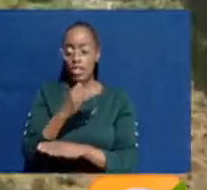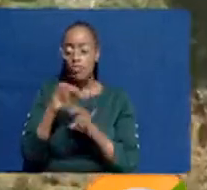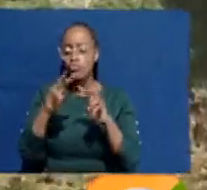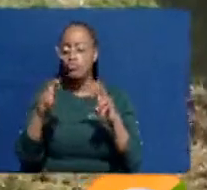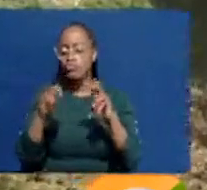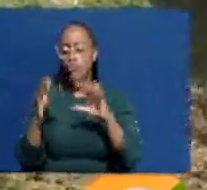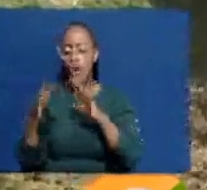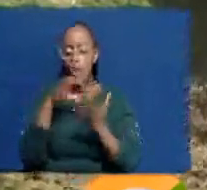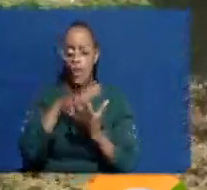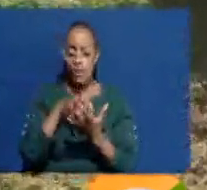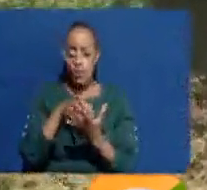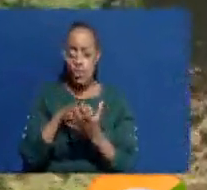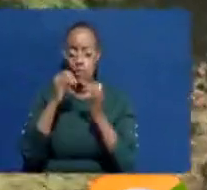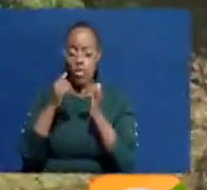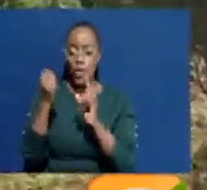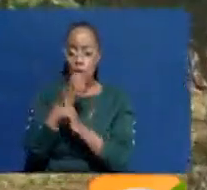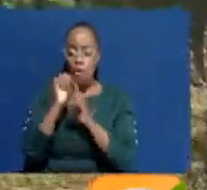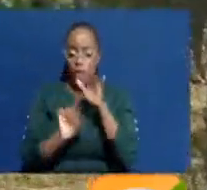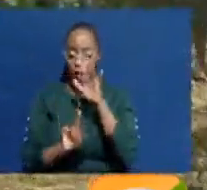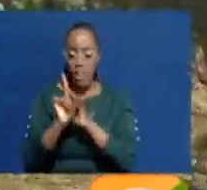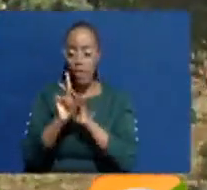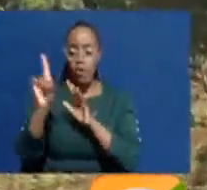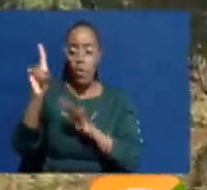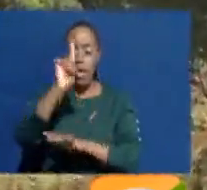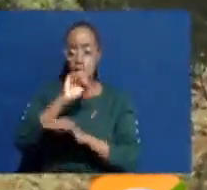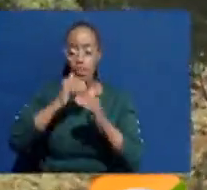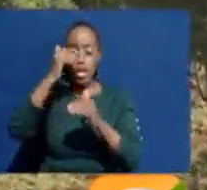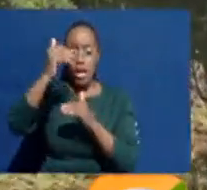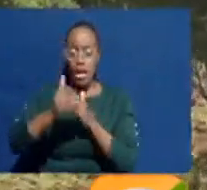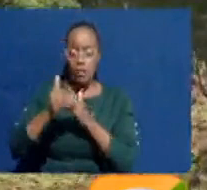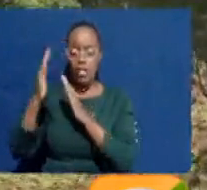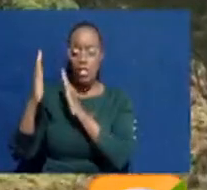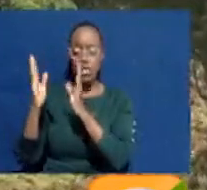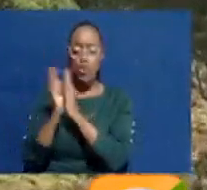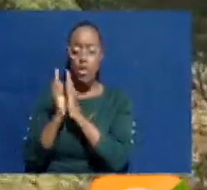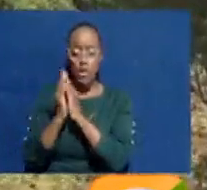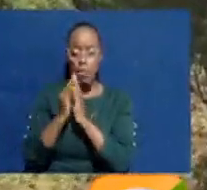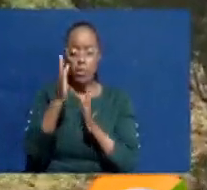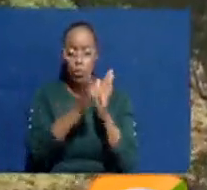situation. The new fighting comes just a day after a security meeting was